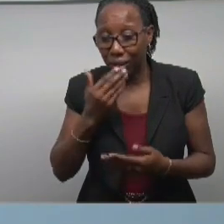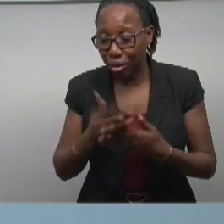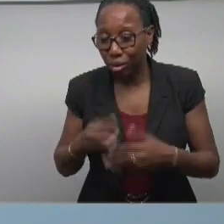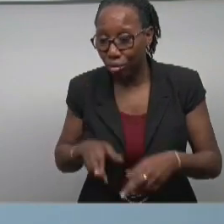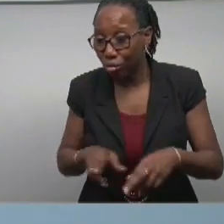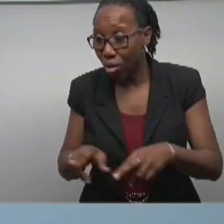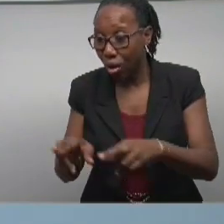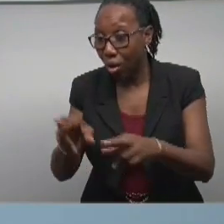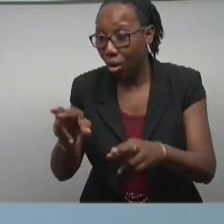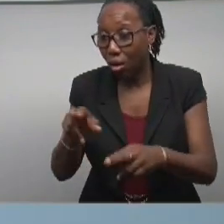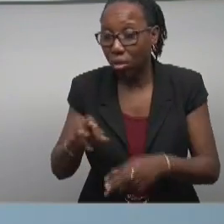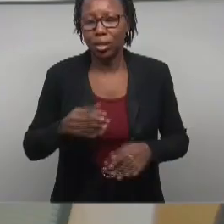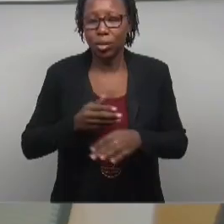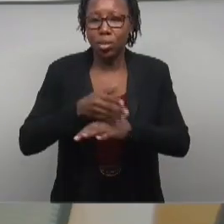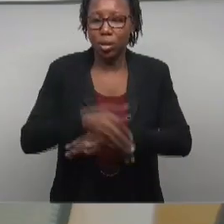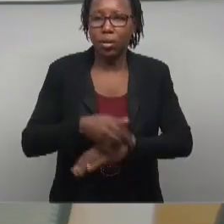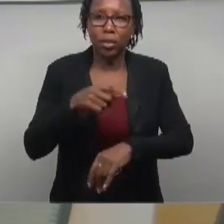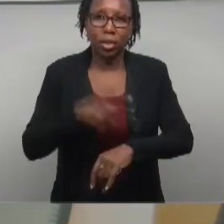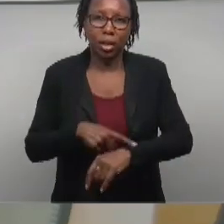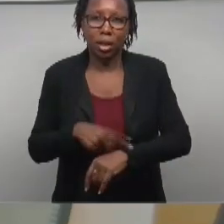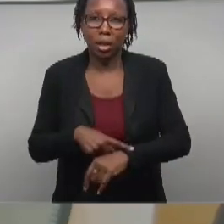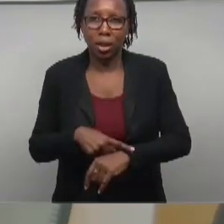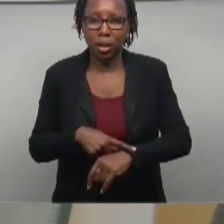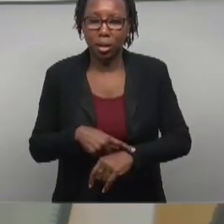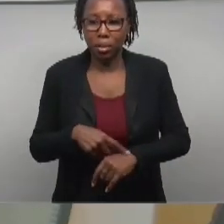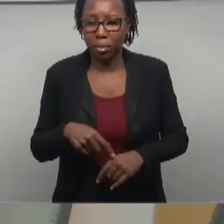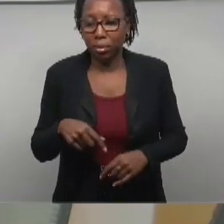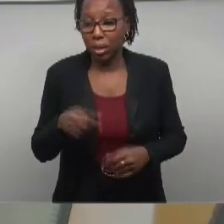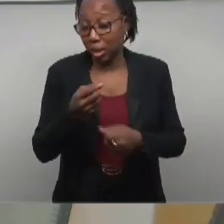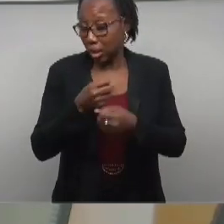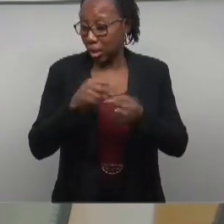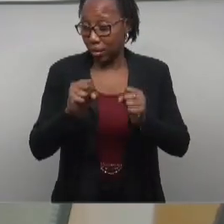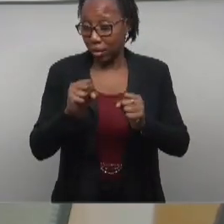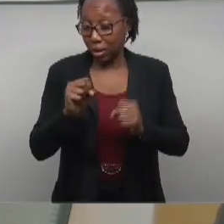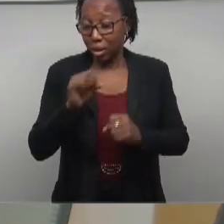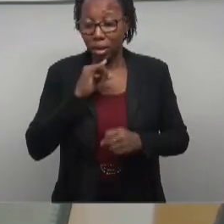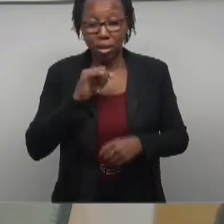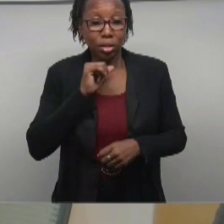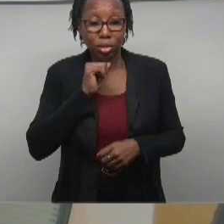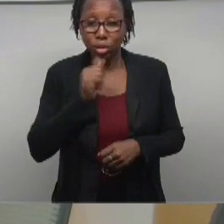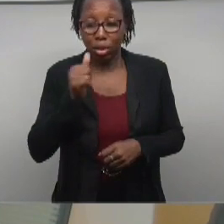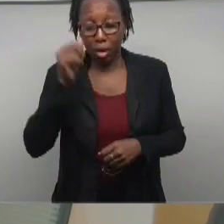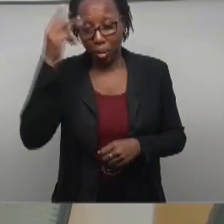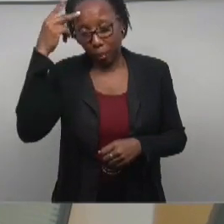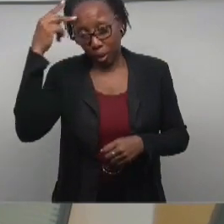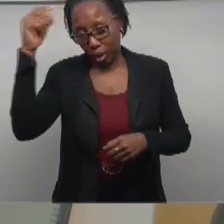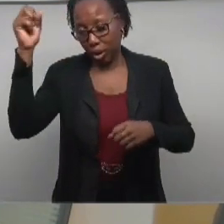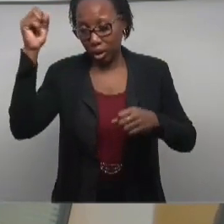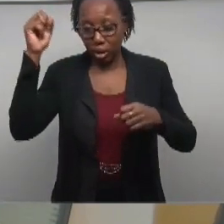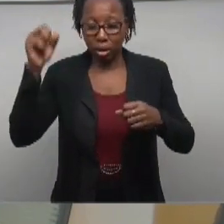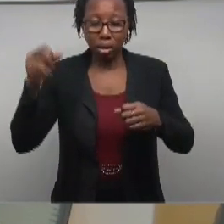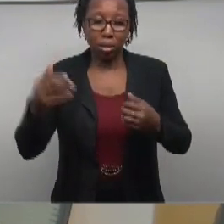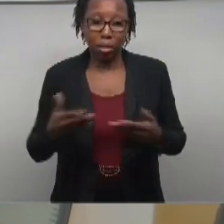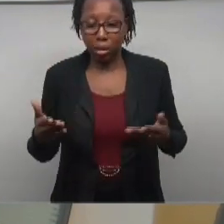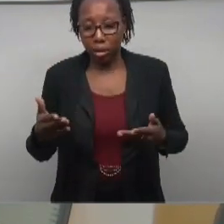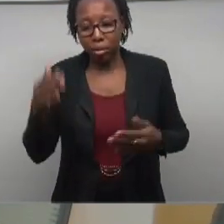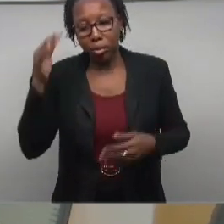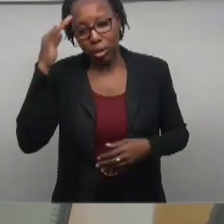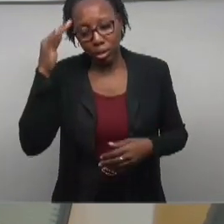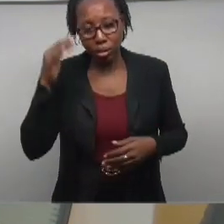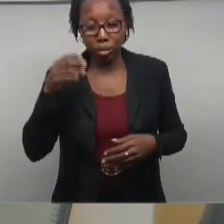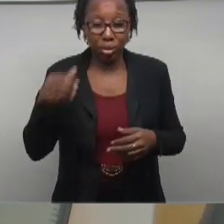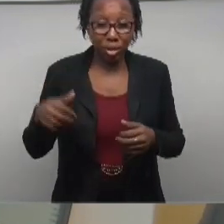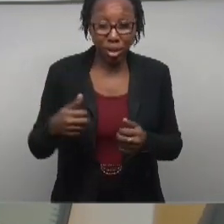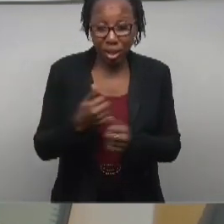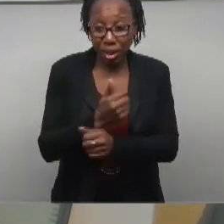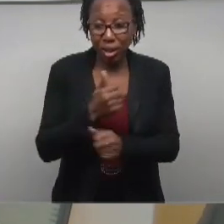a policy. However, Senator David Andrews stated that the previous administration already had structures in place and had started the